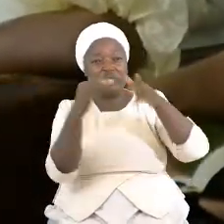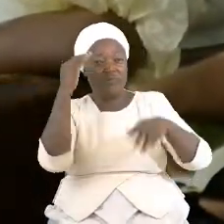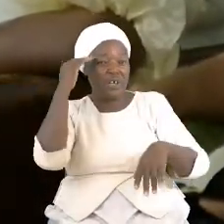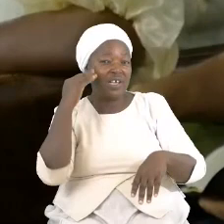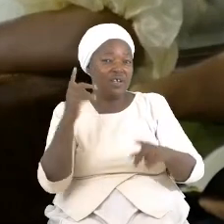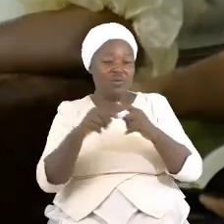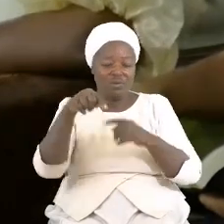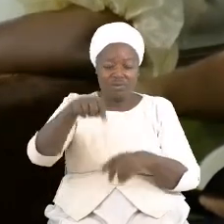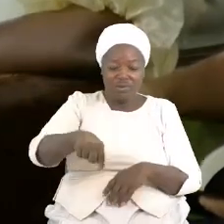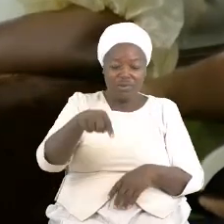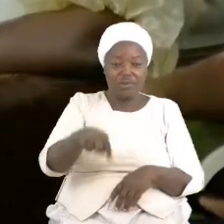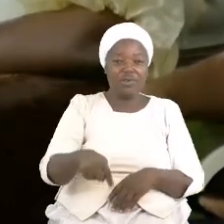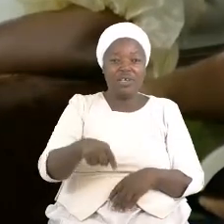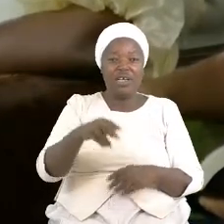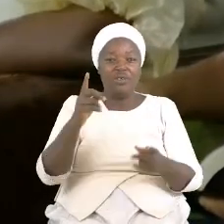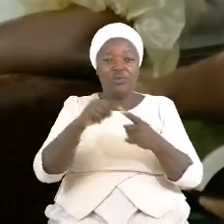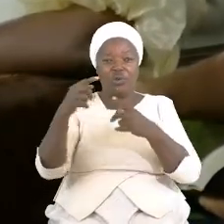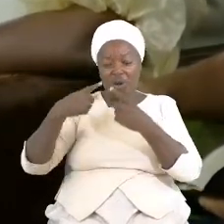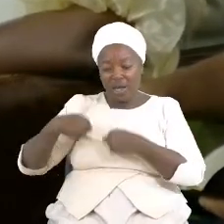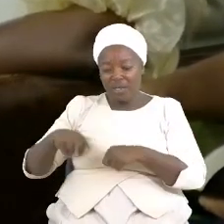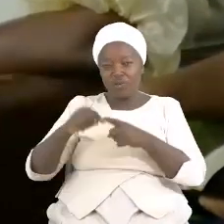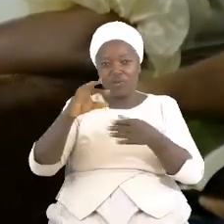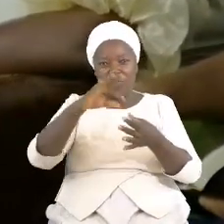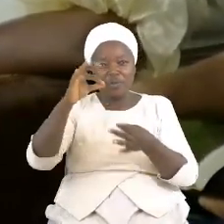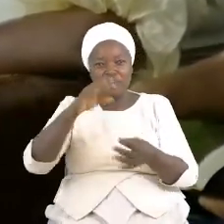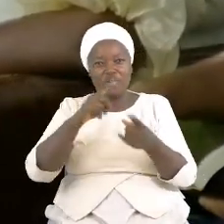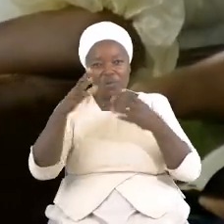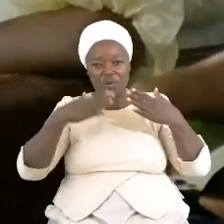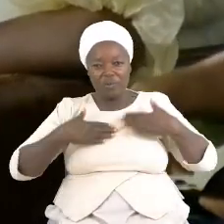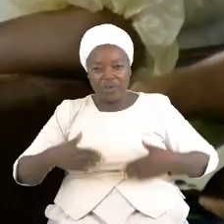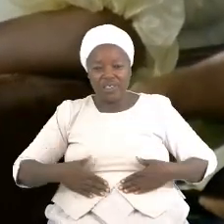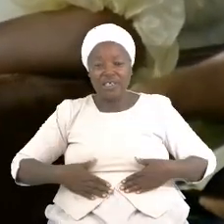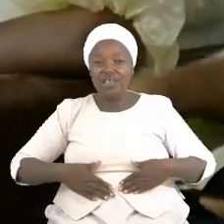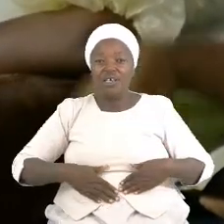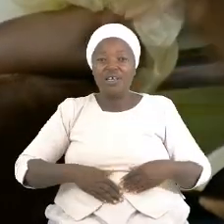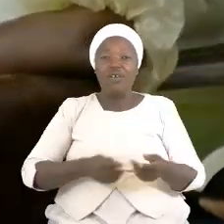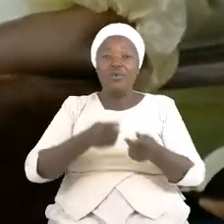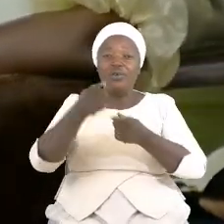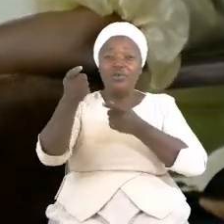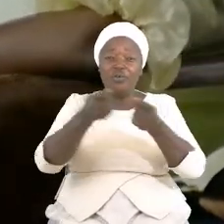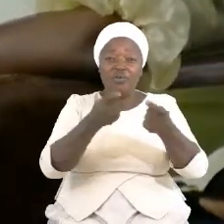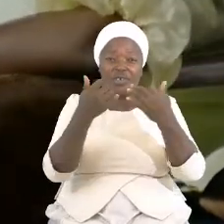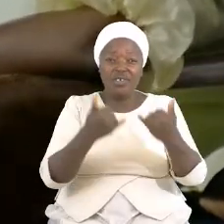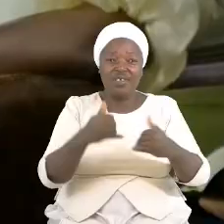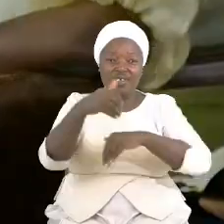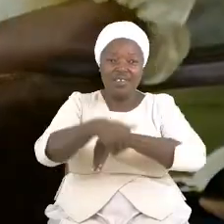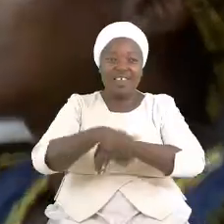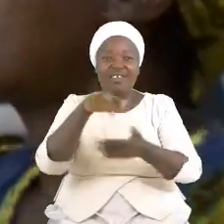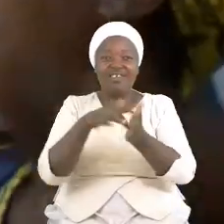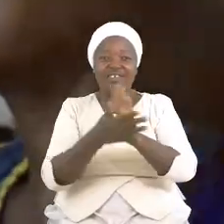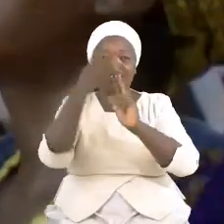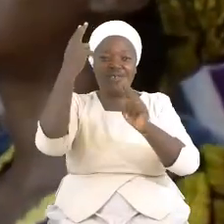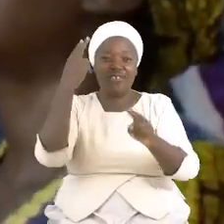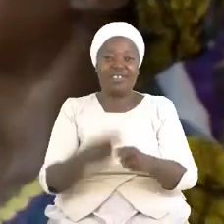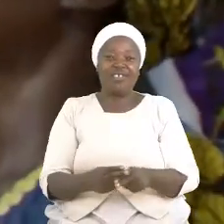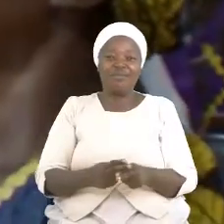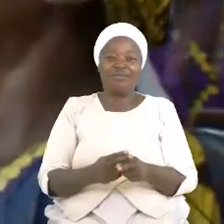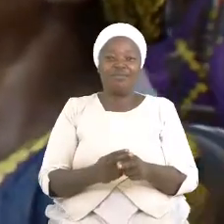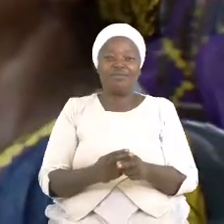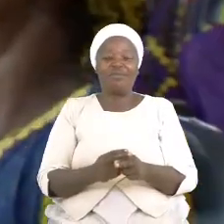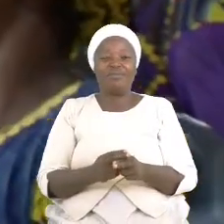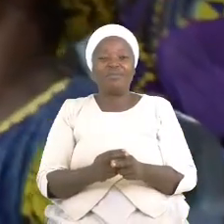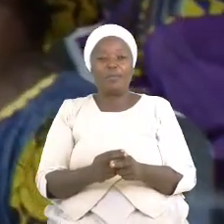toe, to your heart, to your spirit, to your body, dominion tonight in Jesus' name.